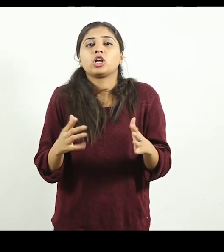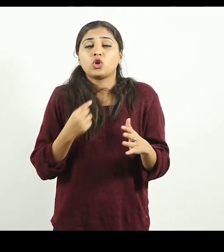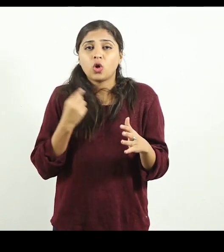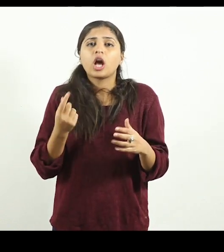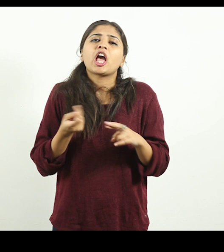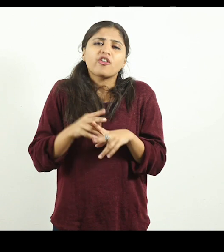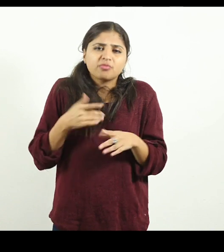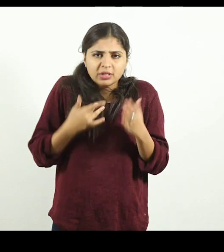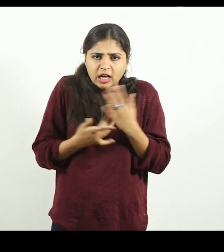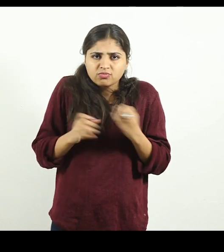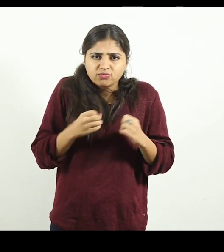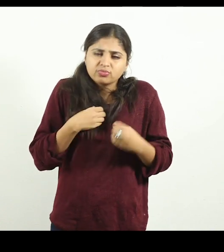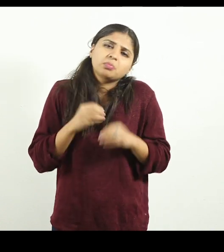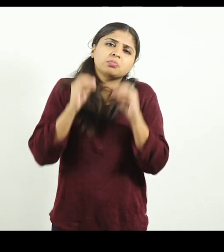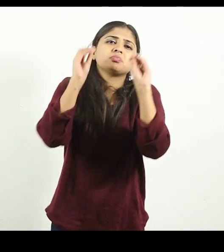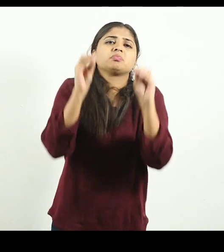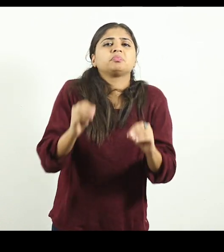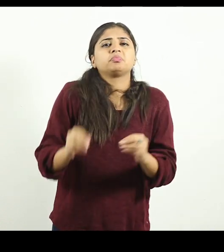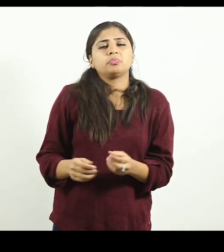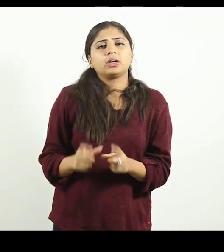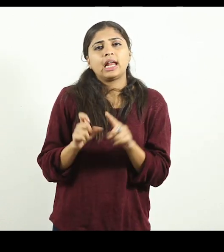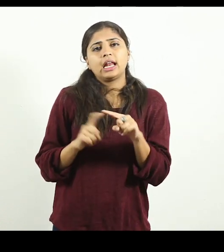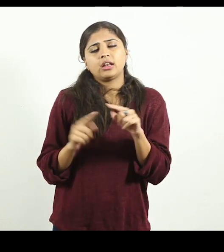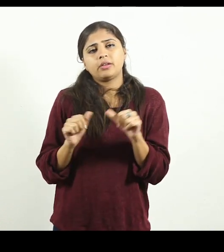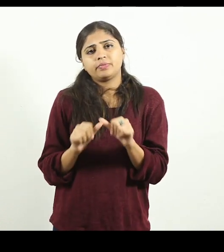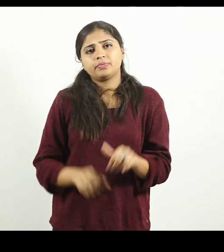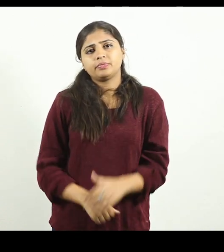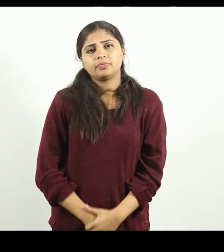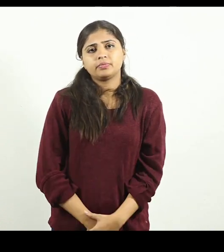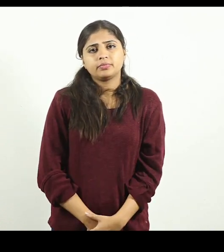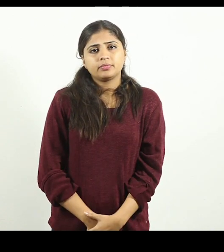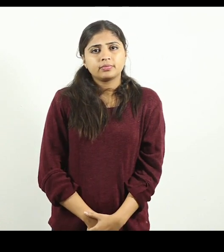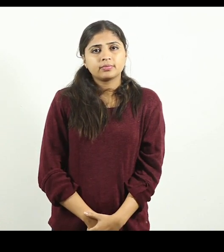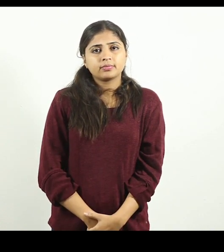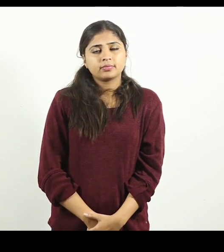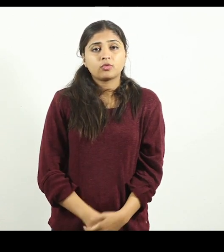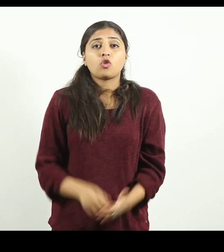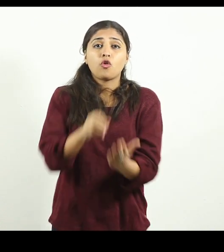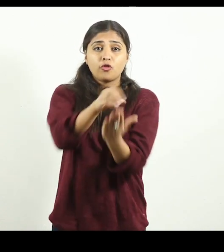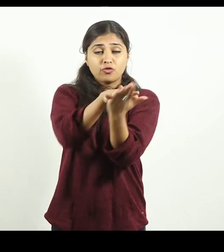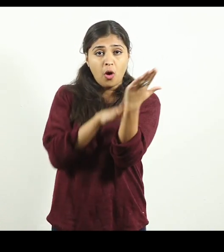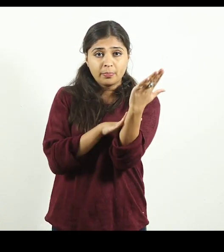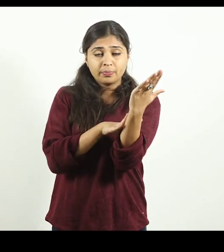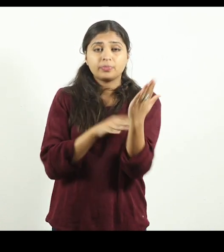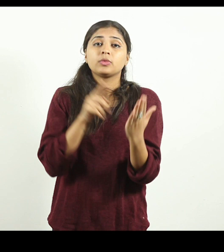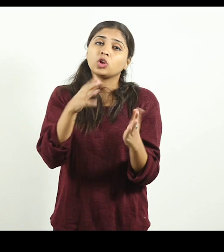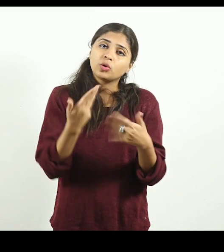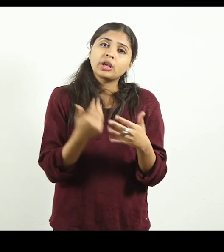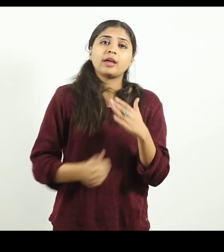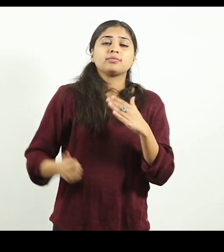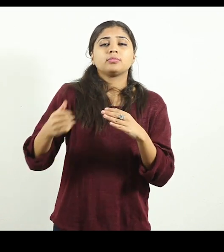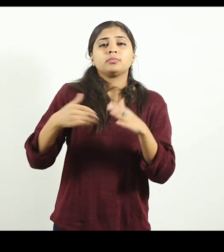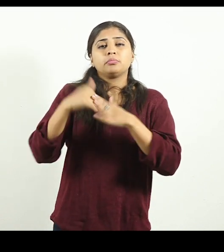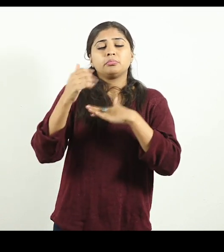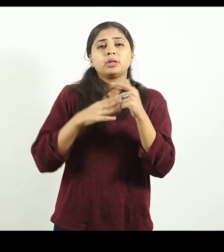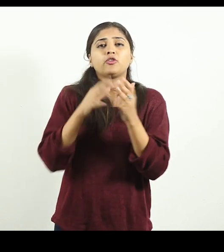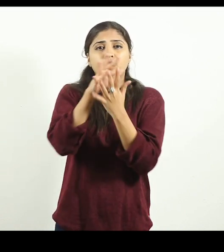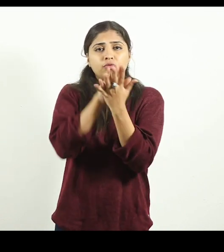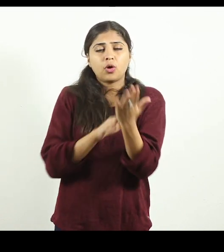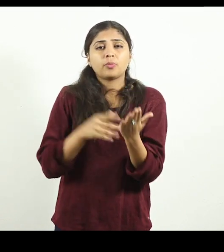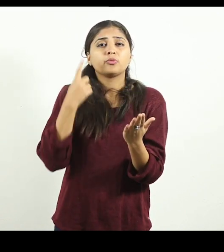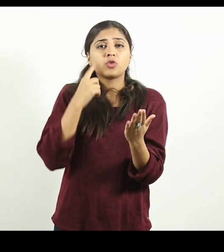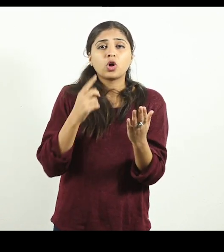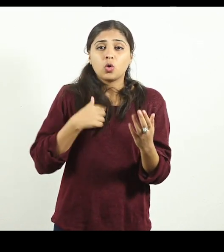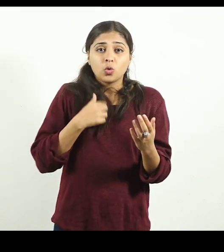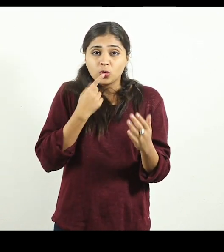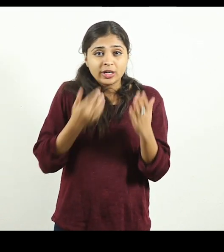non-technical users need to enter data. Form. You can set up a form so that non-technical users can